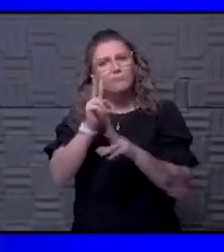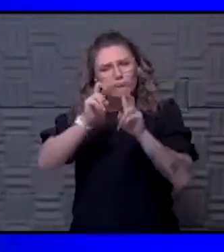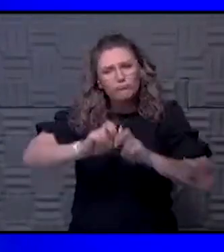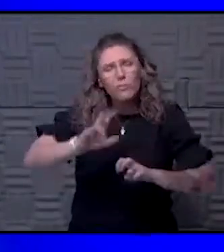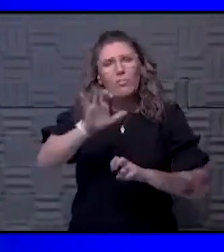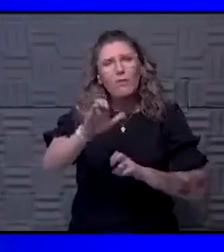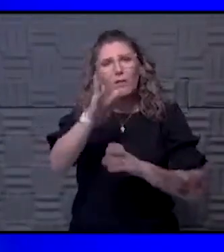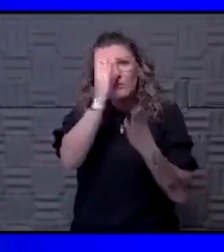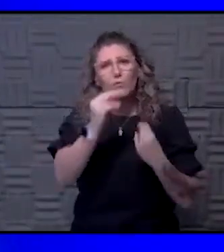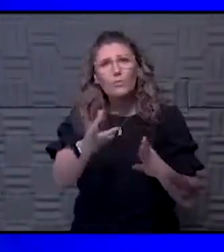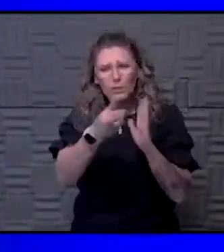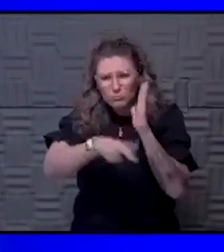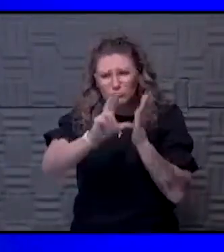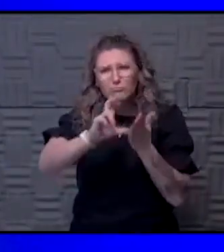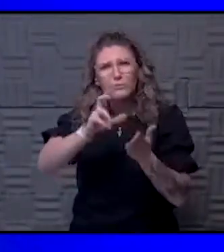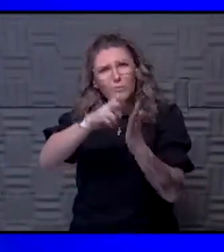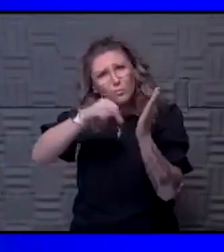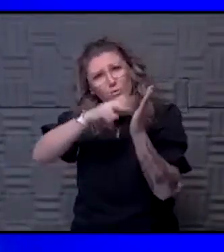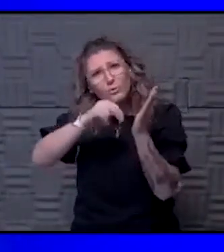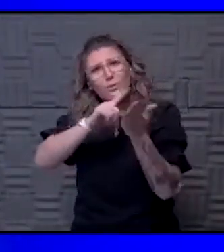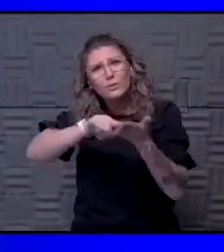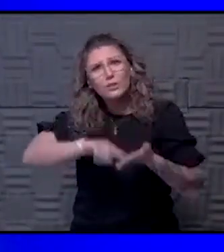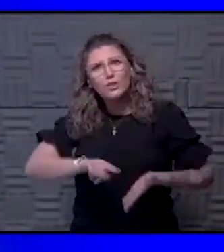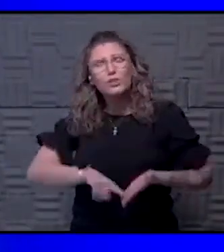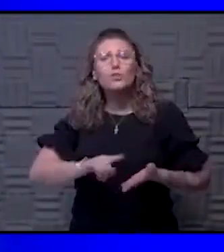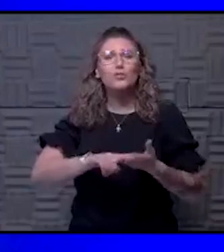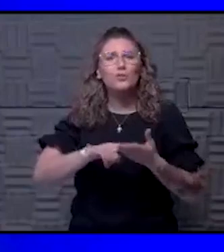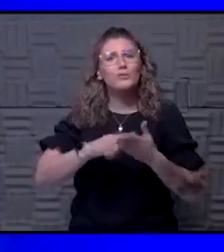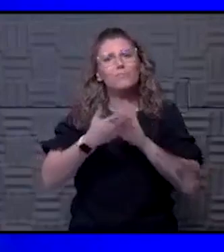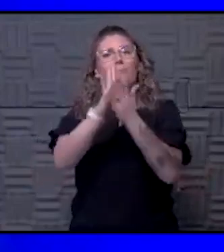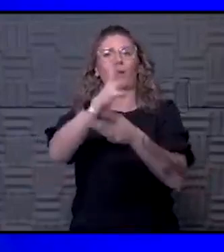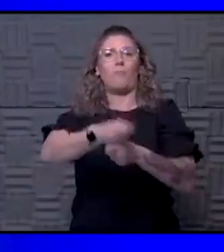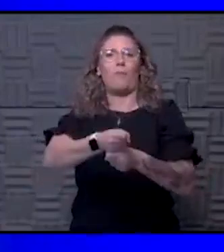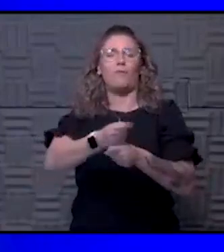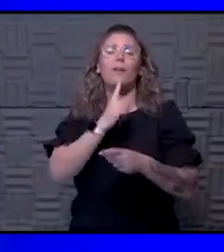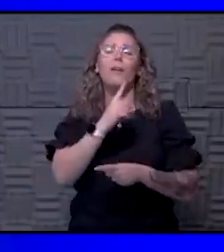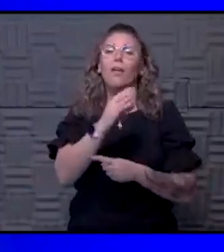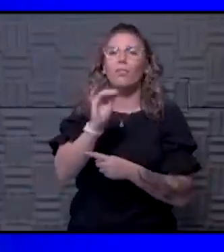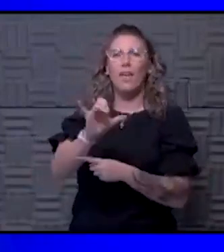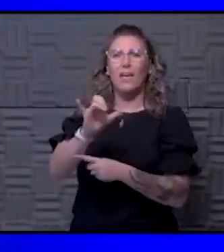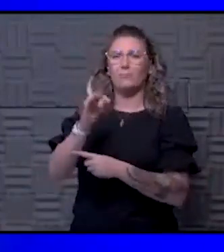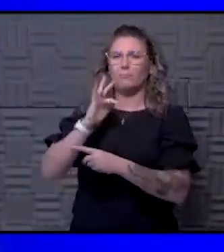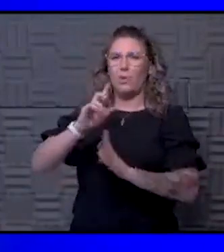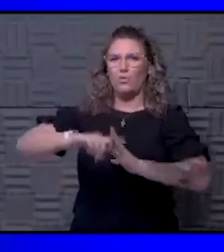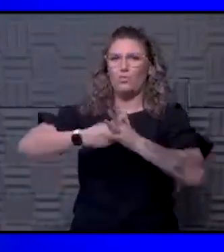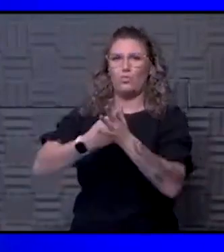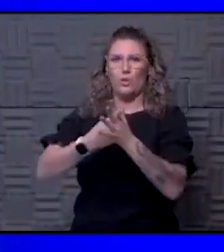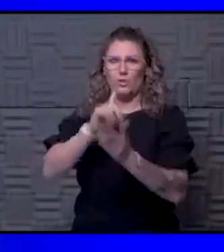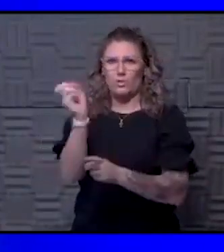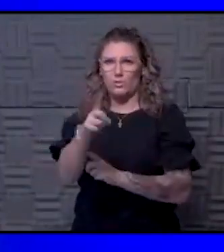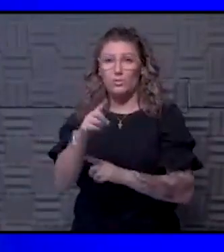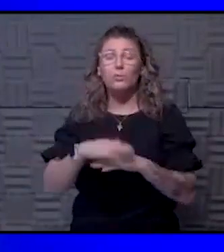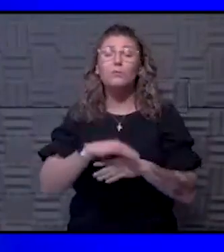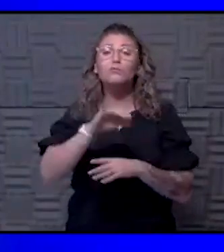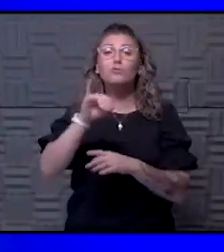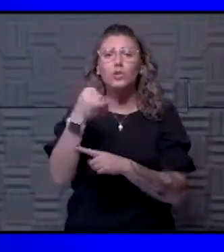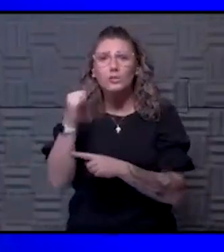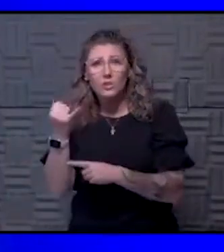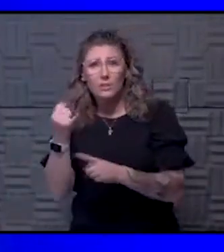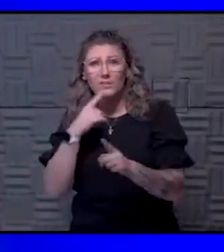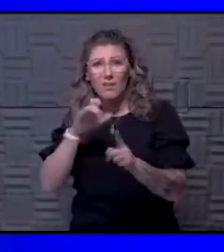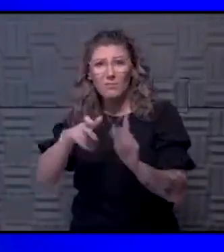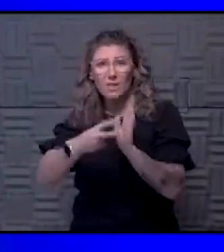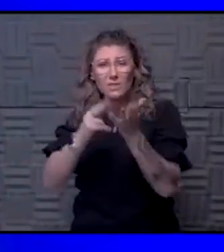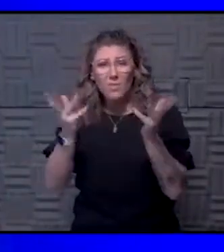decision. But to go back to the question that was originally asked too about Johnson & Johnson, so it's important to remember this is a pause.